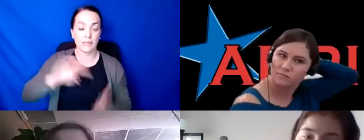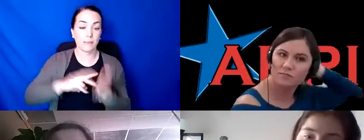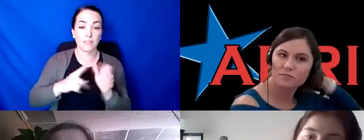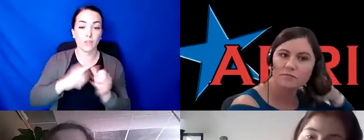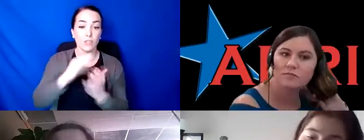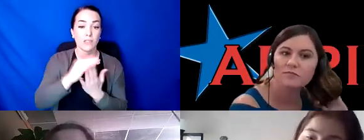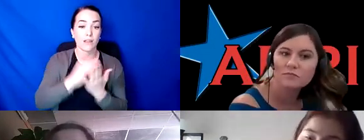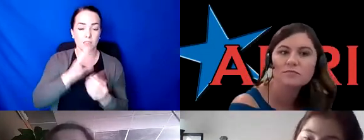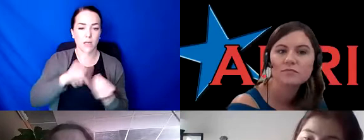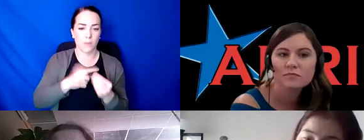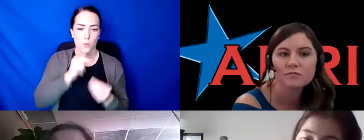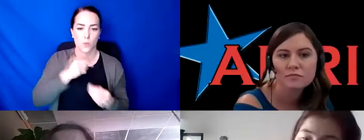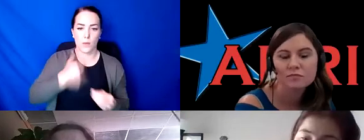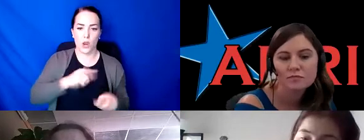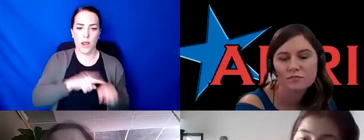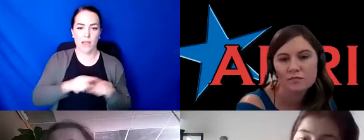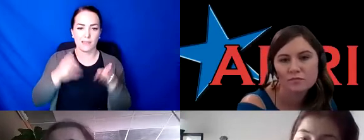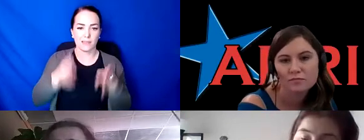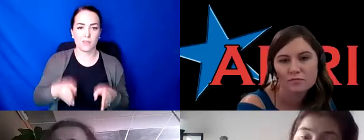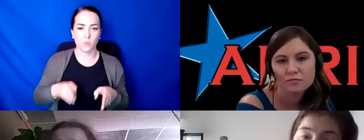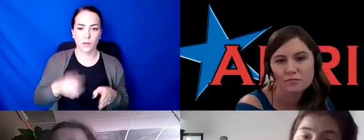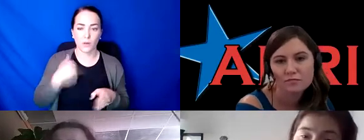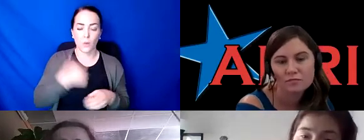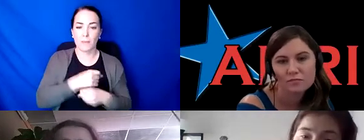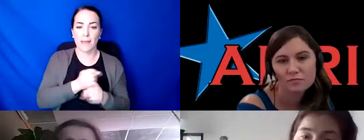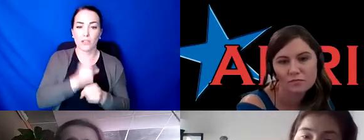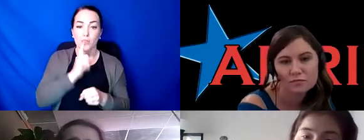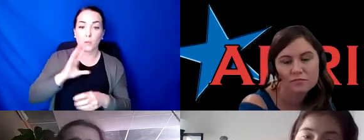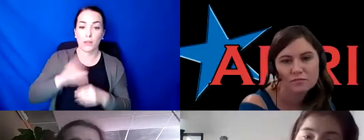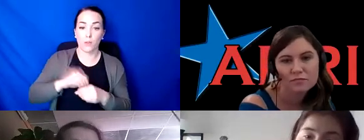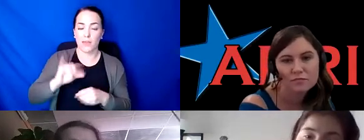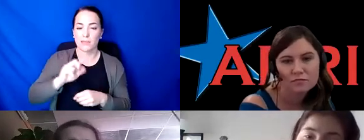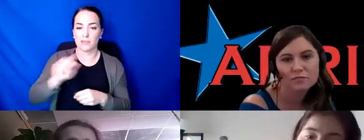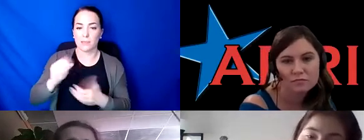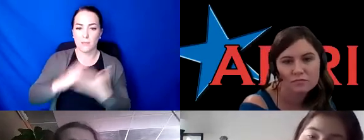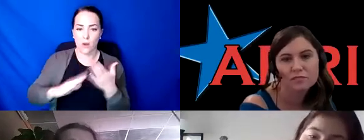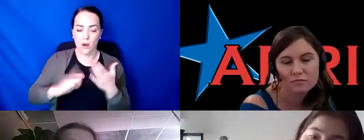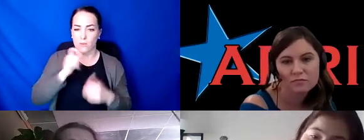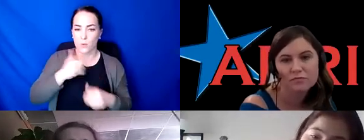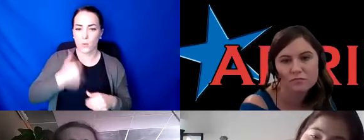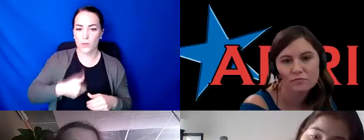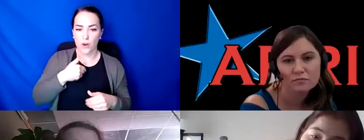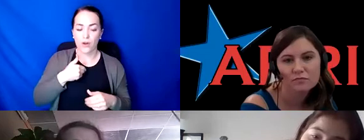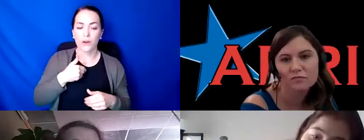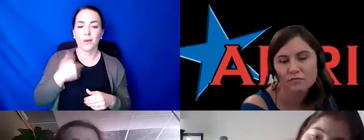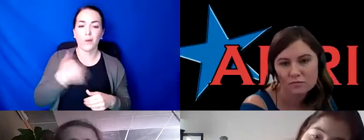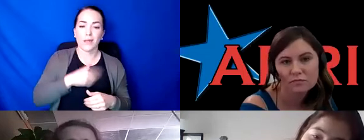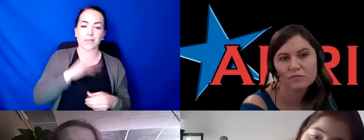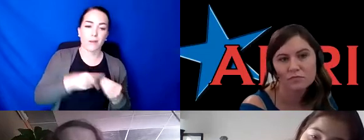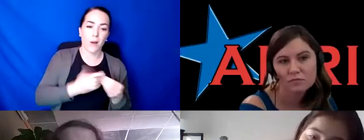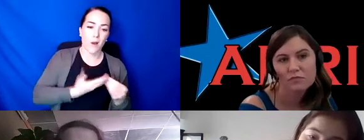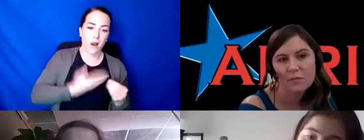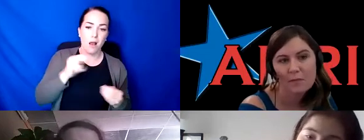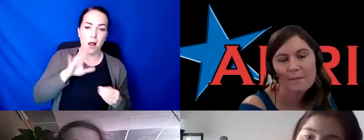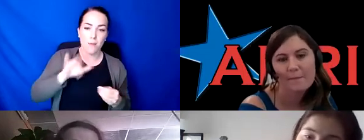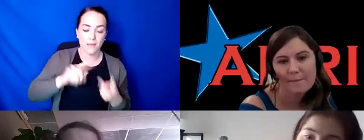are as an individual. And we make sure to include that disability piece as part of who we are. So we talk about our hobbies, our strengths,